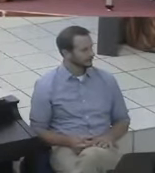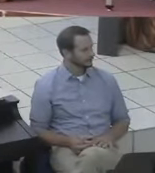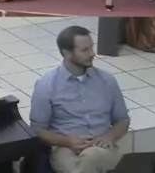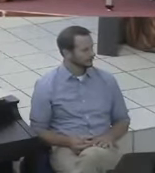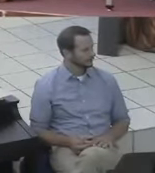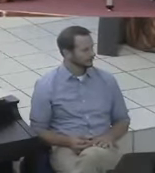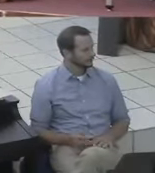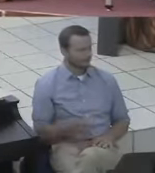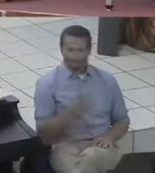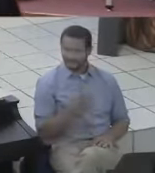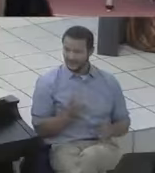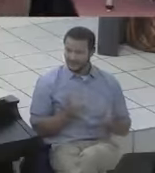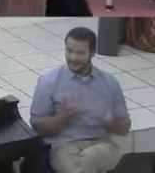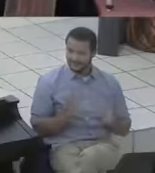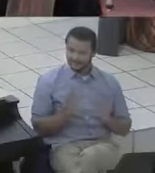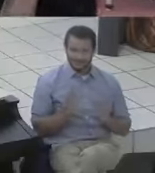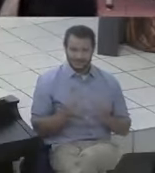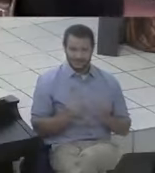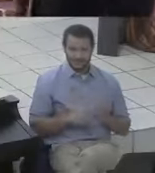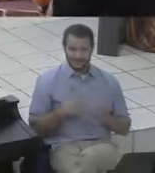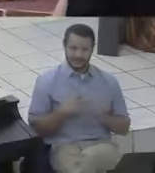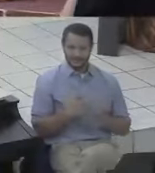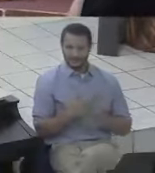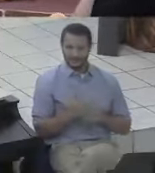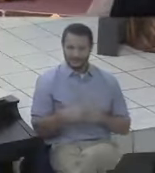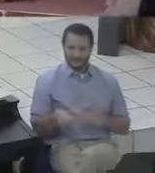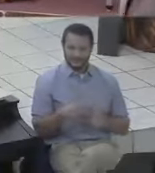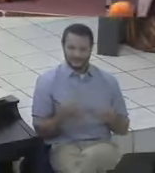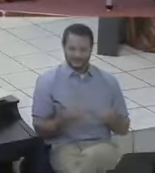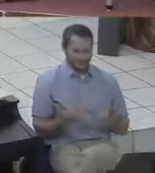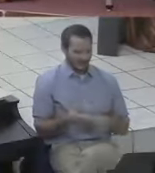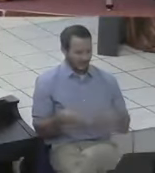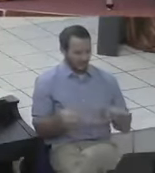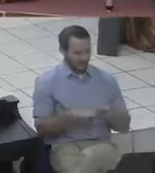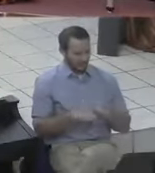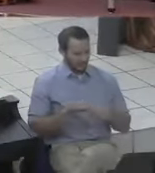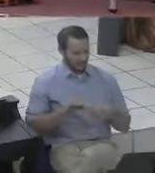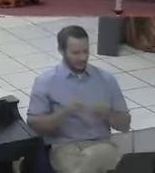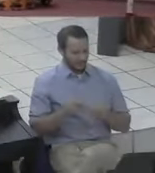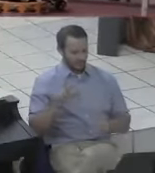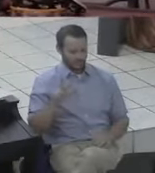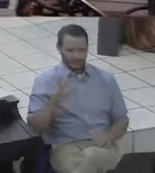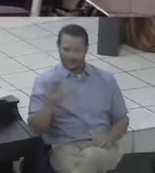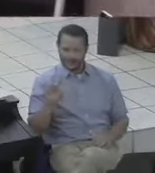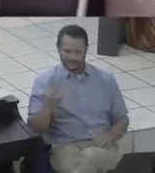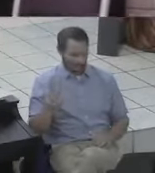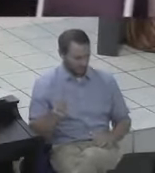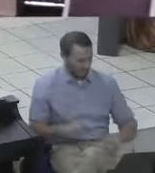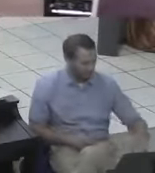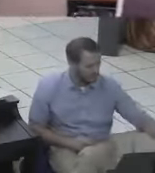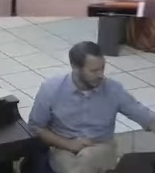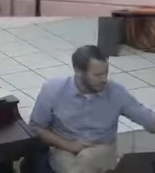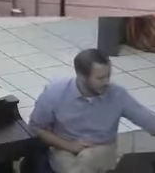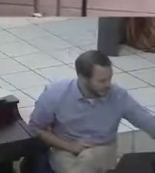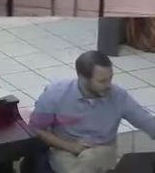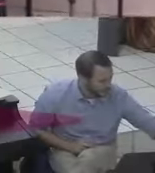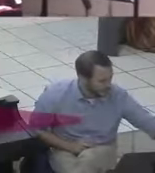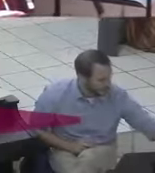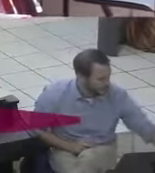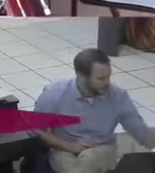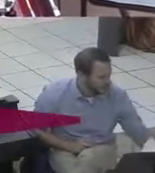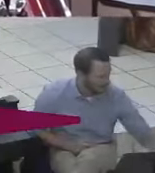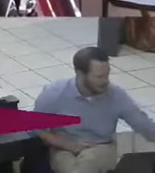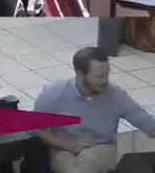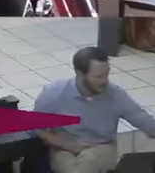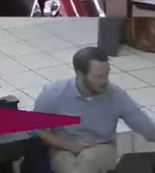And that's what I have to share with you today. Our closing hymn is number 382. Come, we who love God's name are marching to